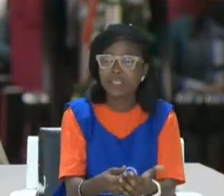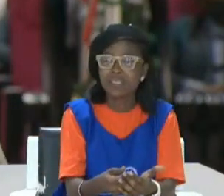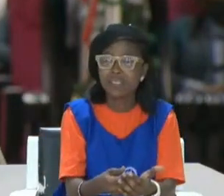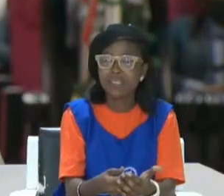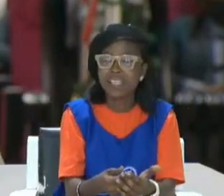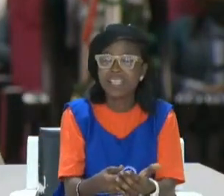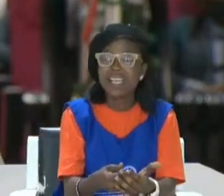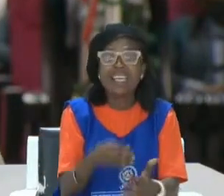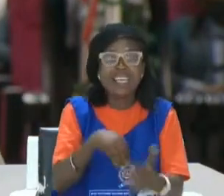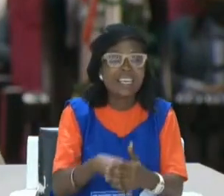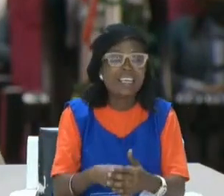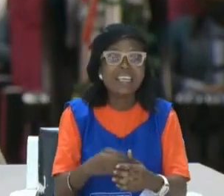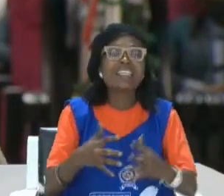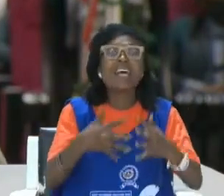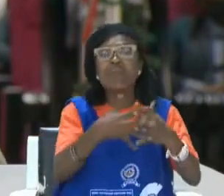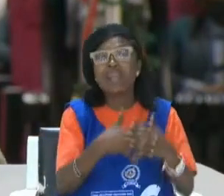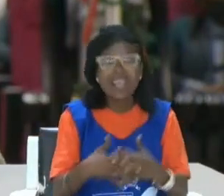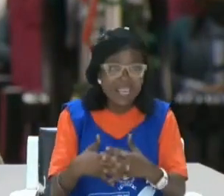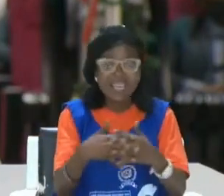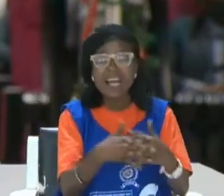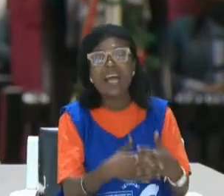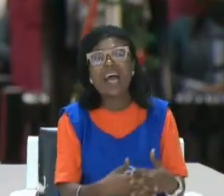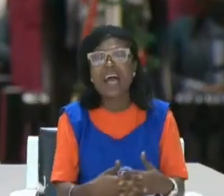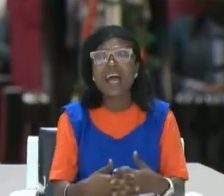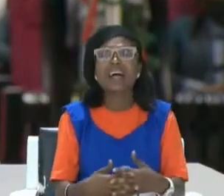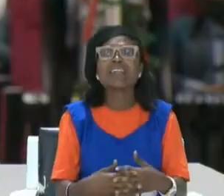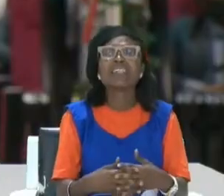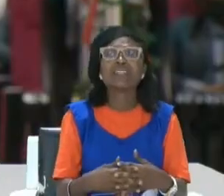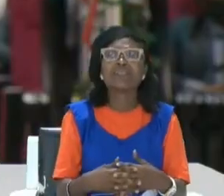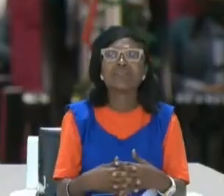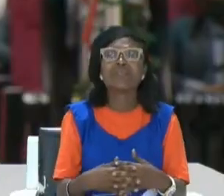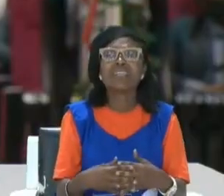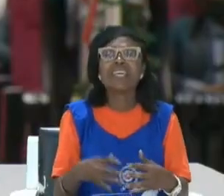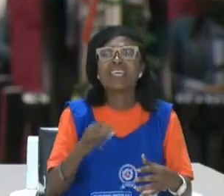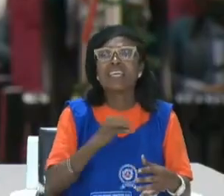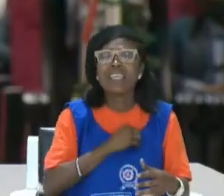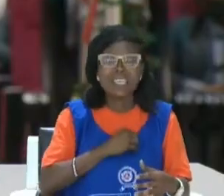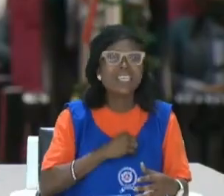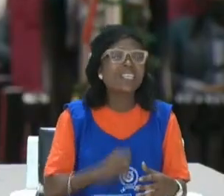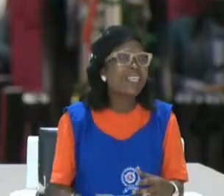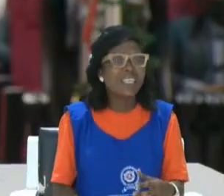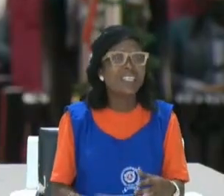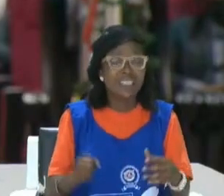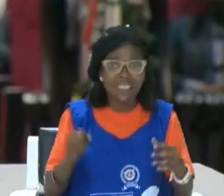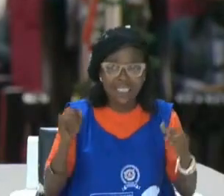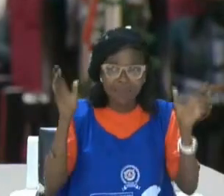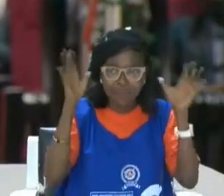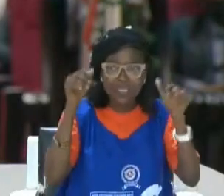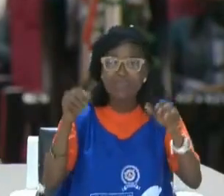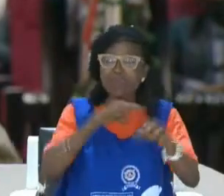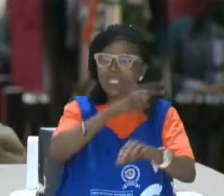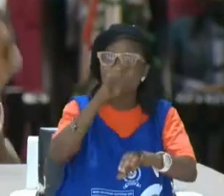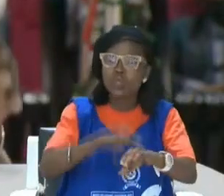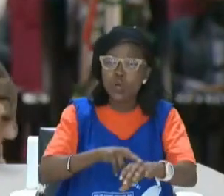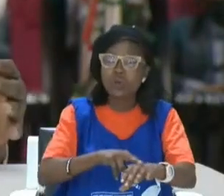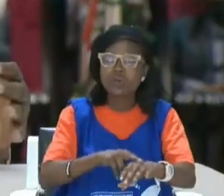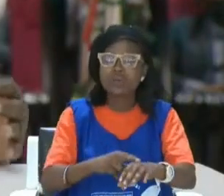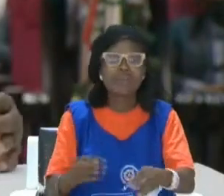in America, in Europe, in the Arab nations,